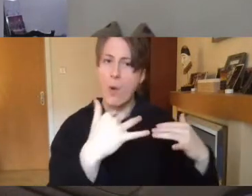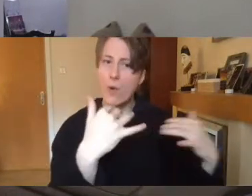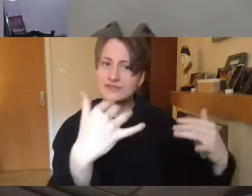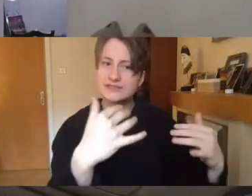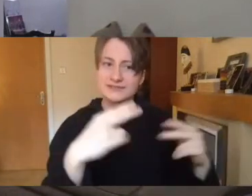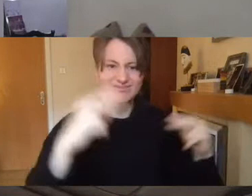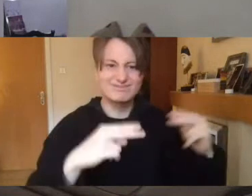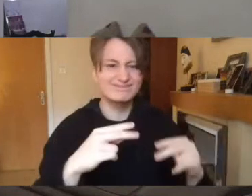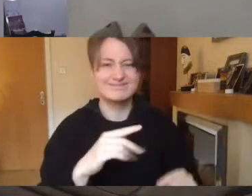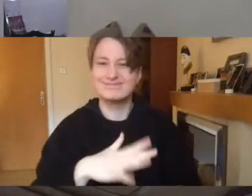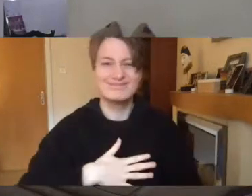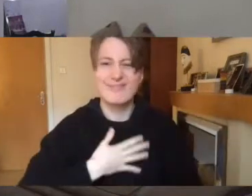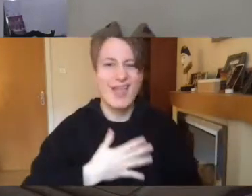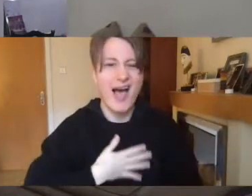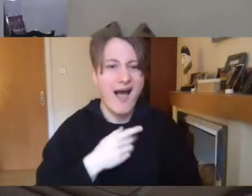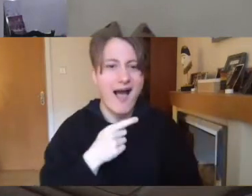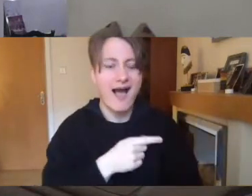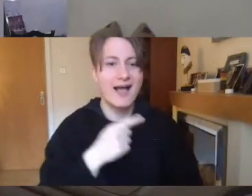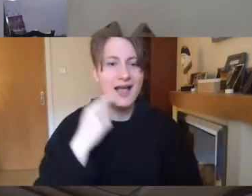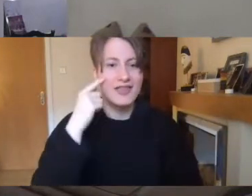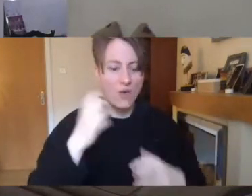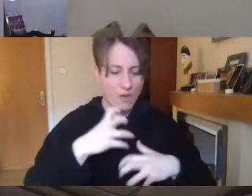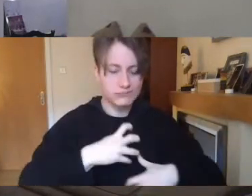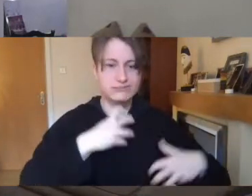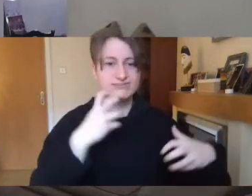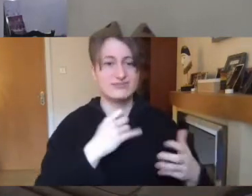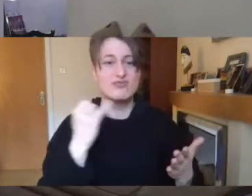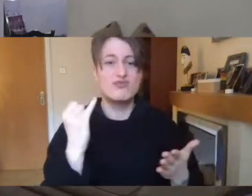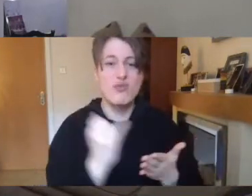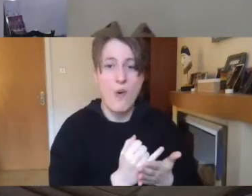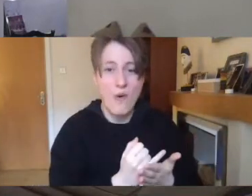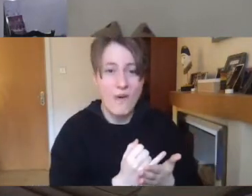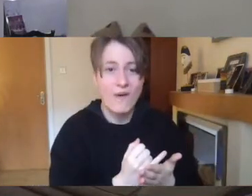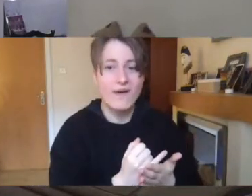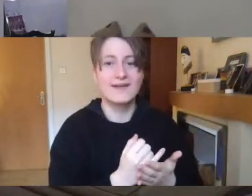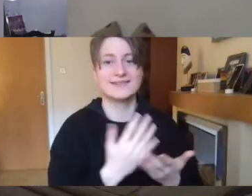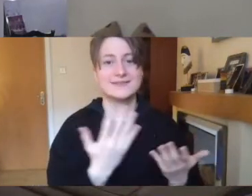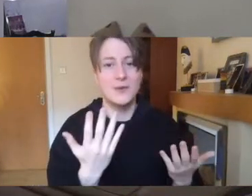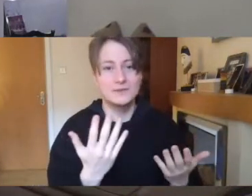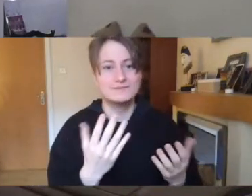putting the programme together, and thank you very much indeed.